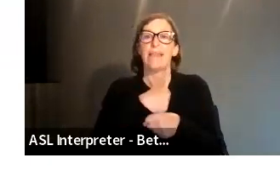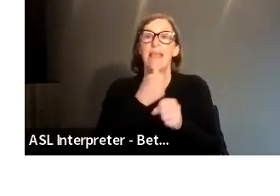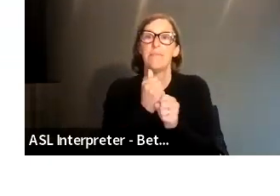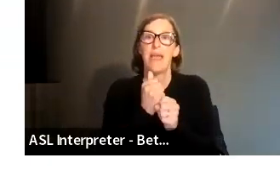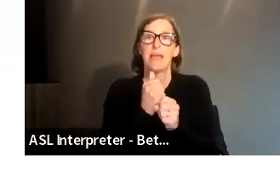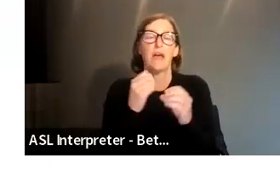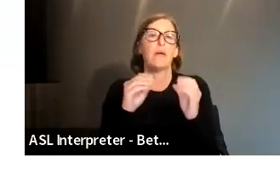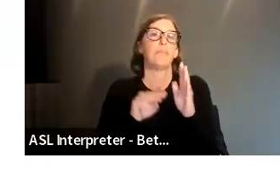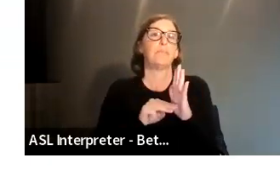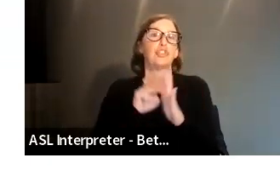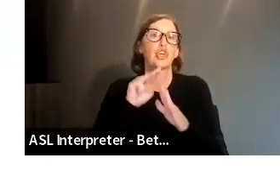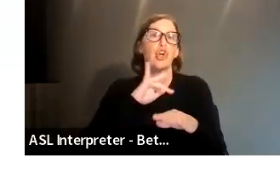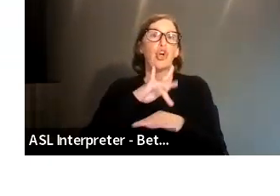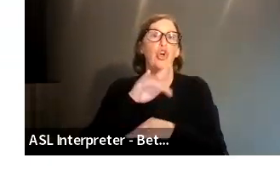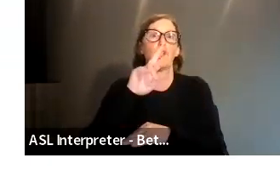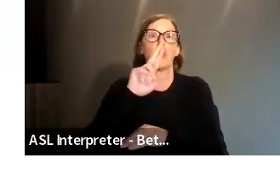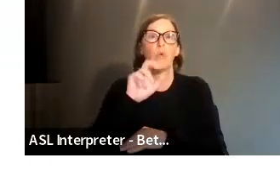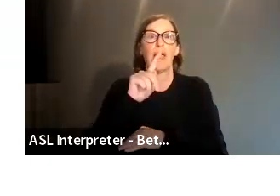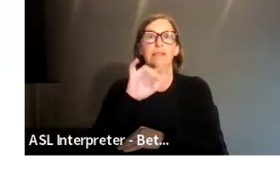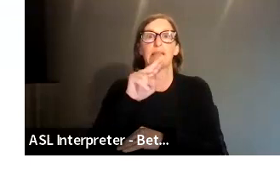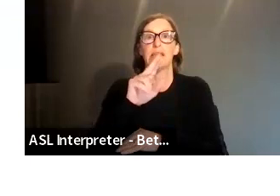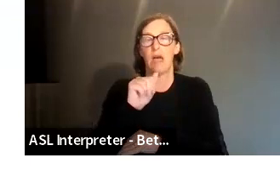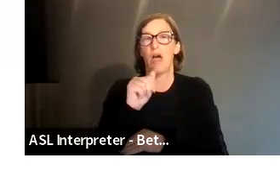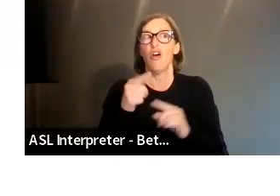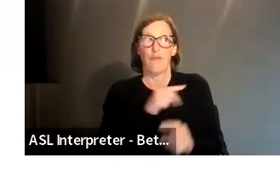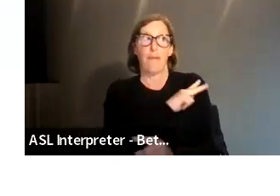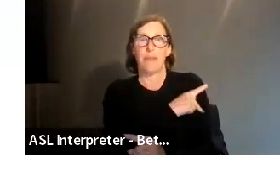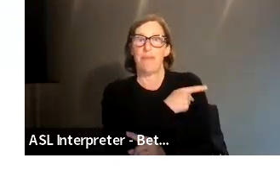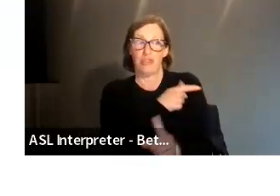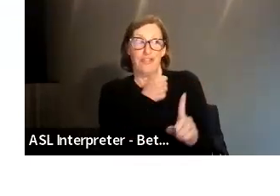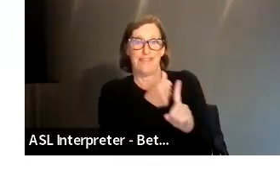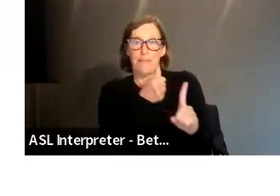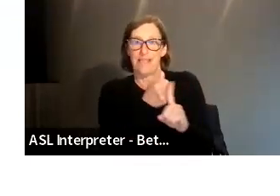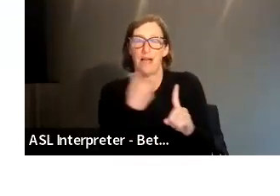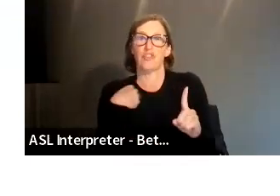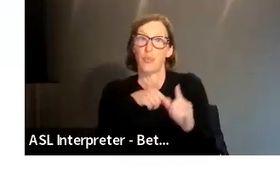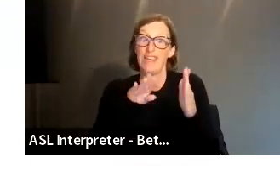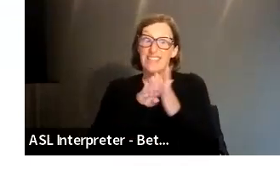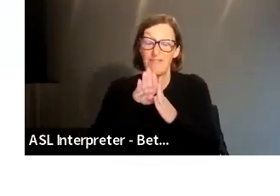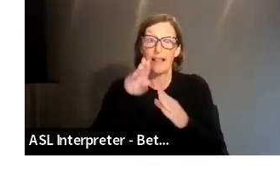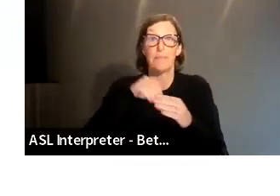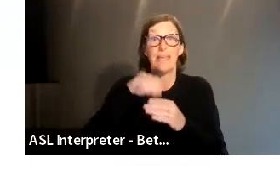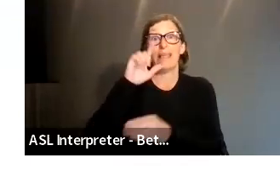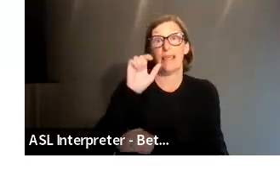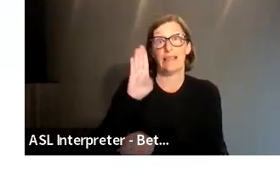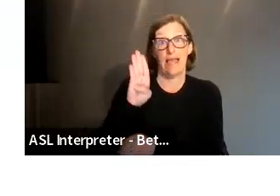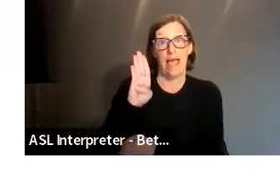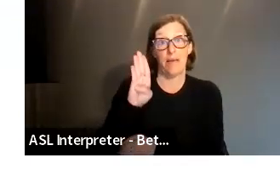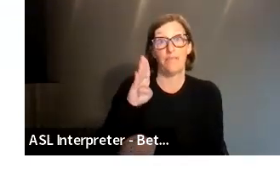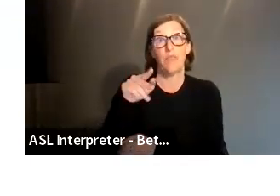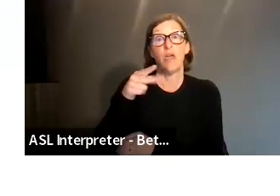mature or early retinas derived from these patients. So we develop in the lab both